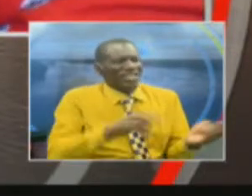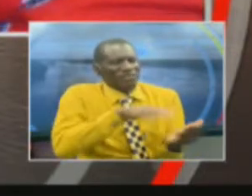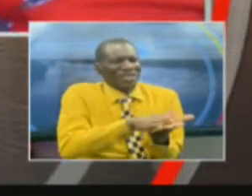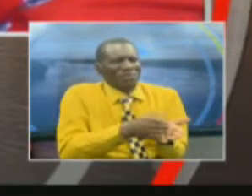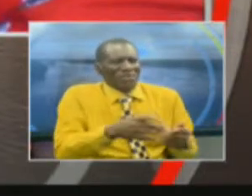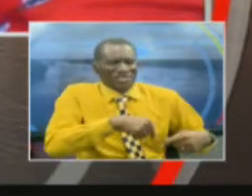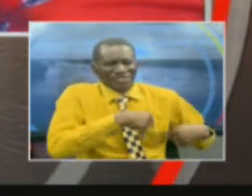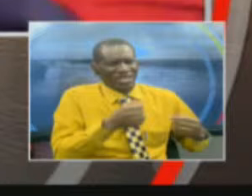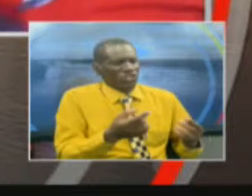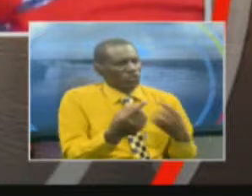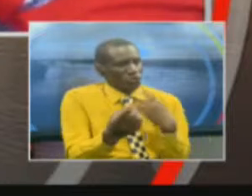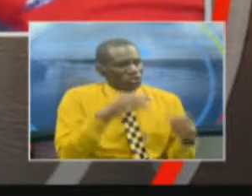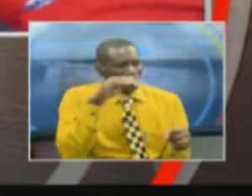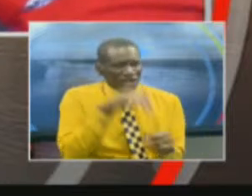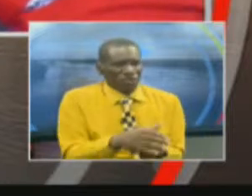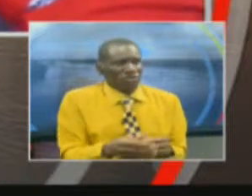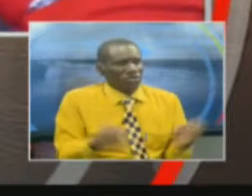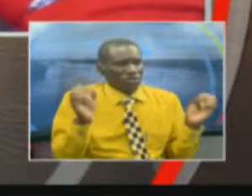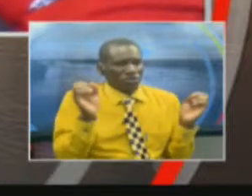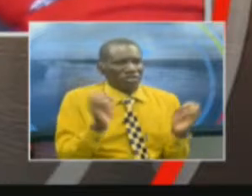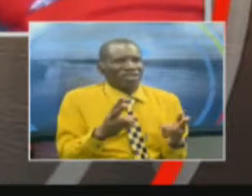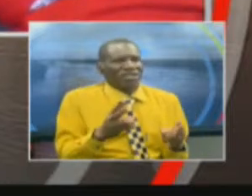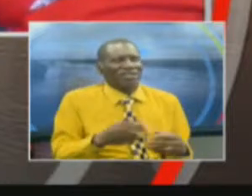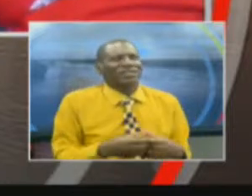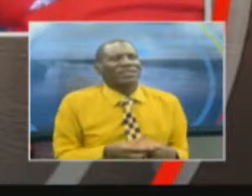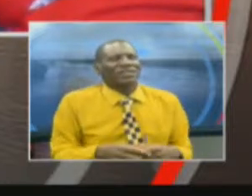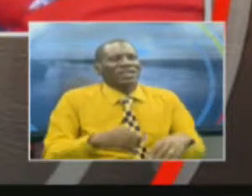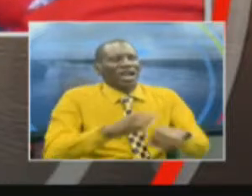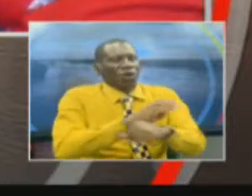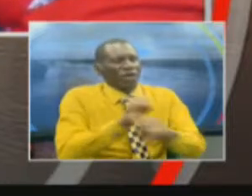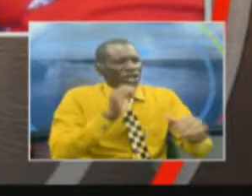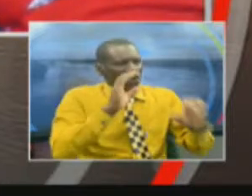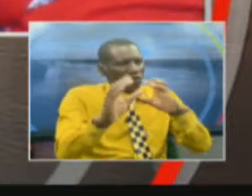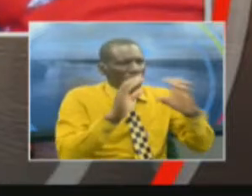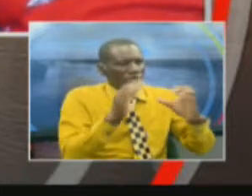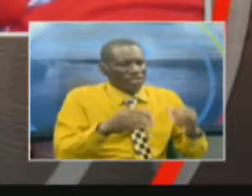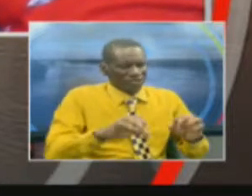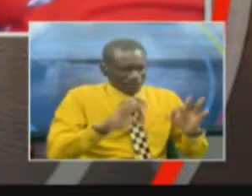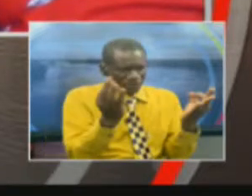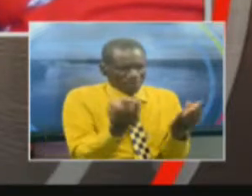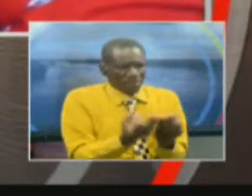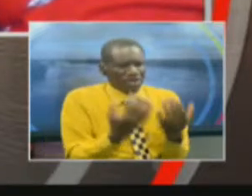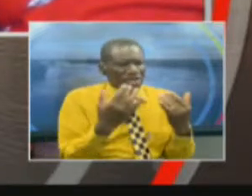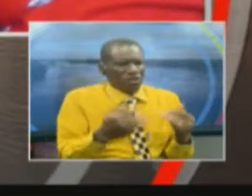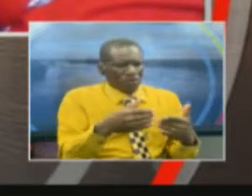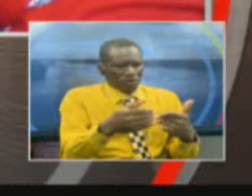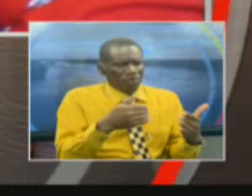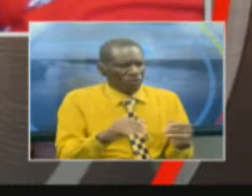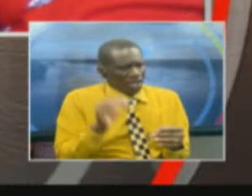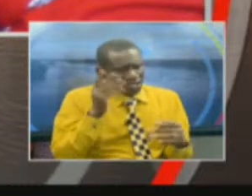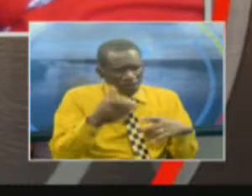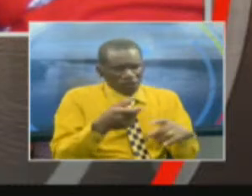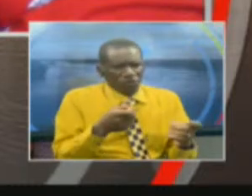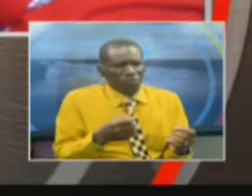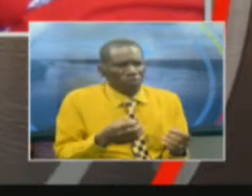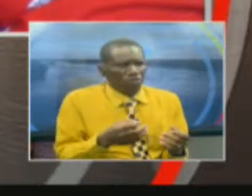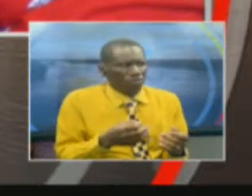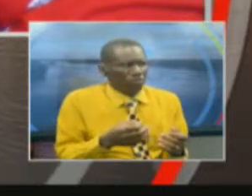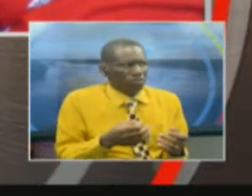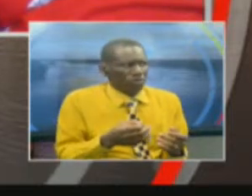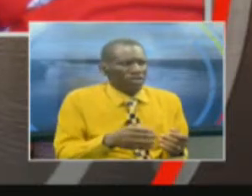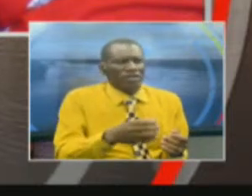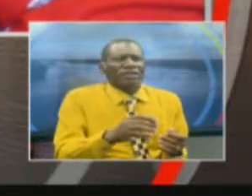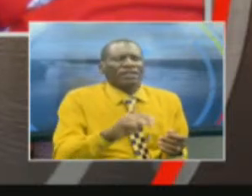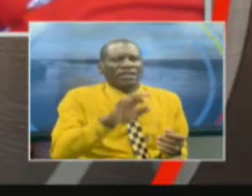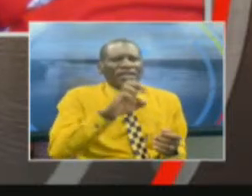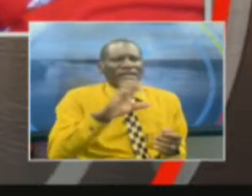So we talk. Okay, a very well communicated couple. And before I hear from